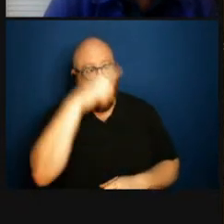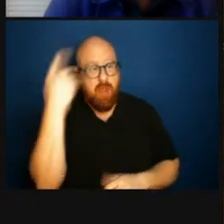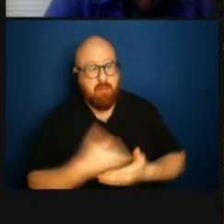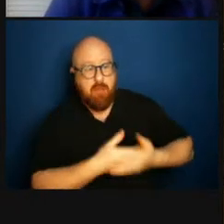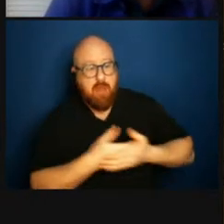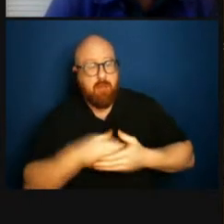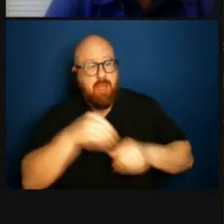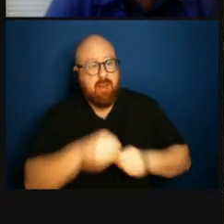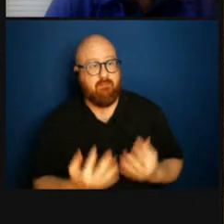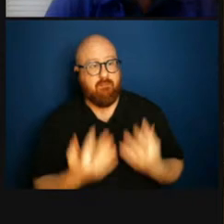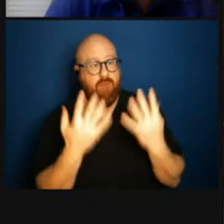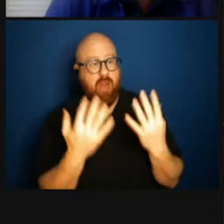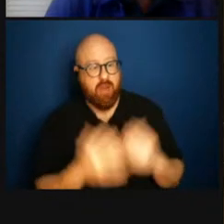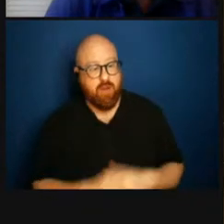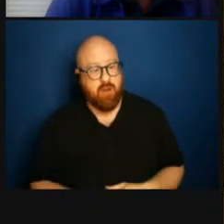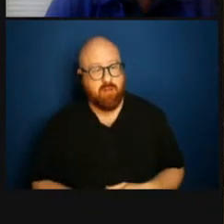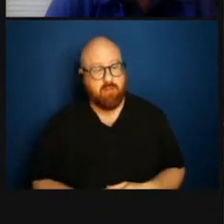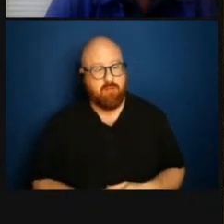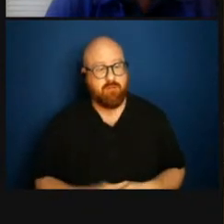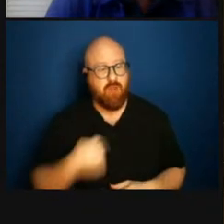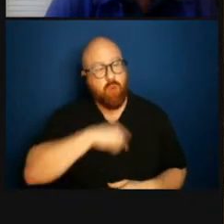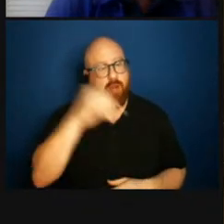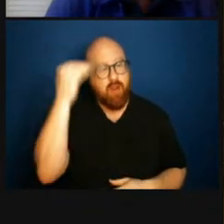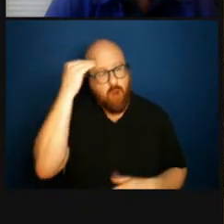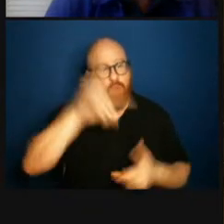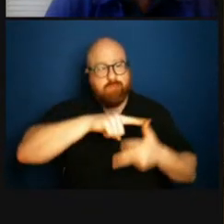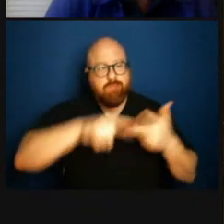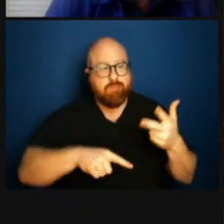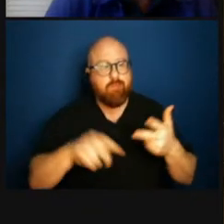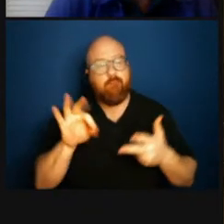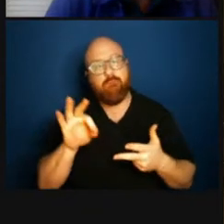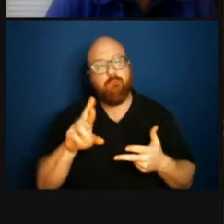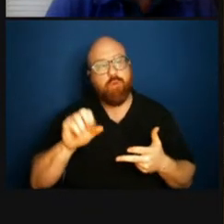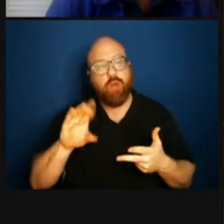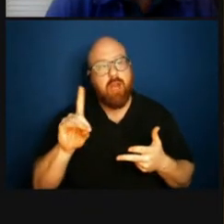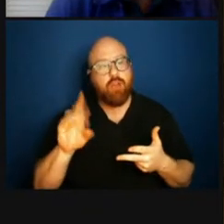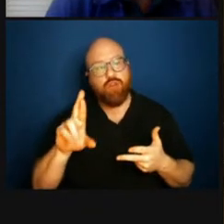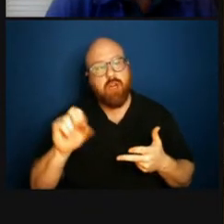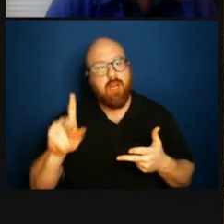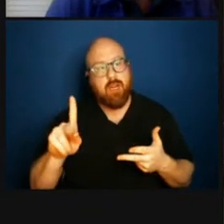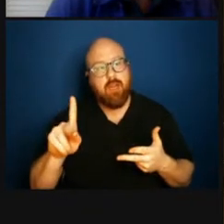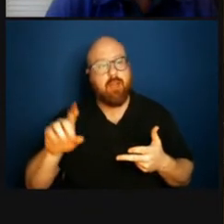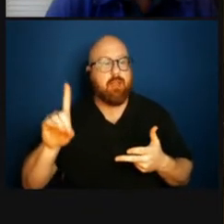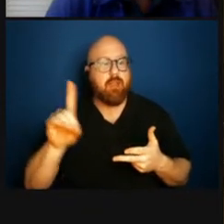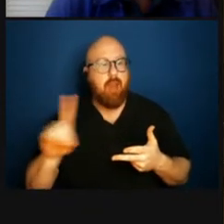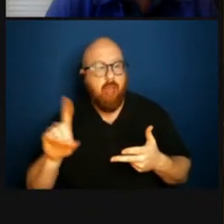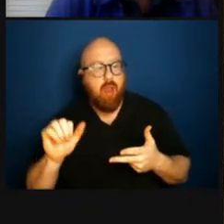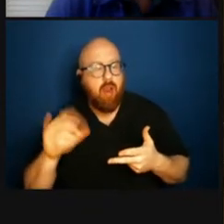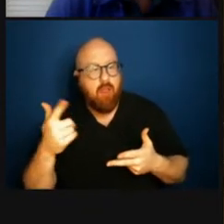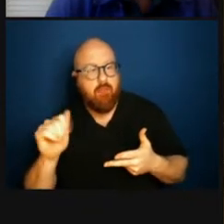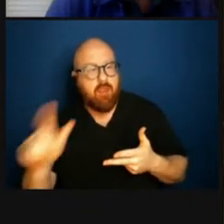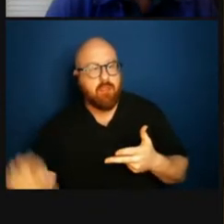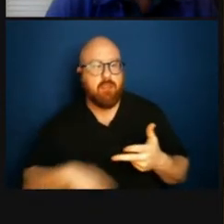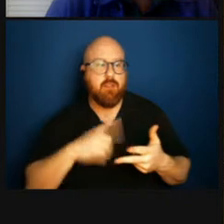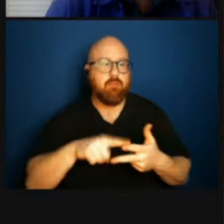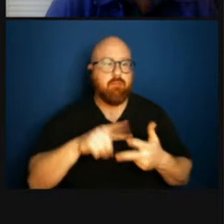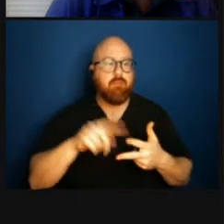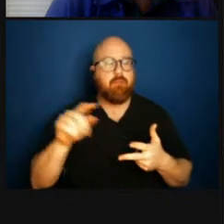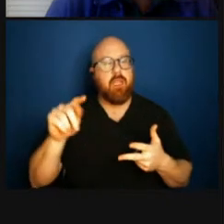familiar with Frederick Douglass, Harriet Tubman, and Thurgood Marshall, and to a lesser degree, Benjamin Banneker.